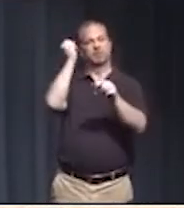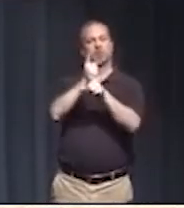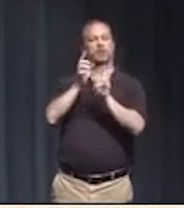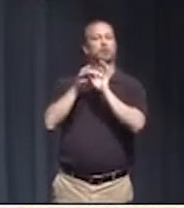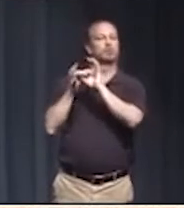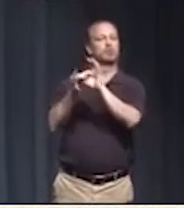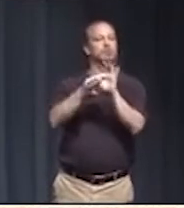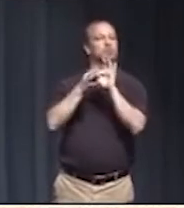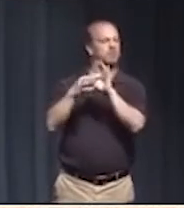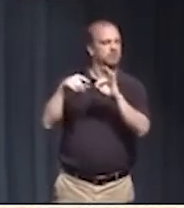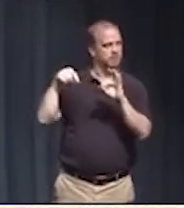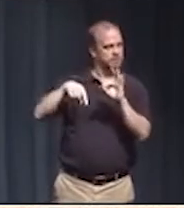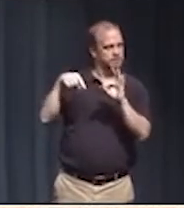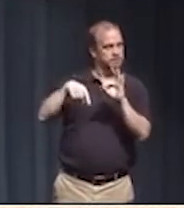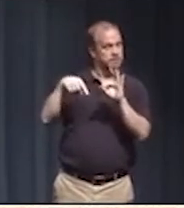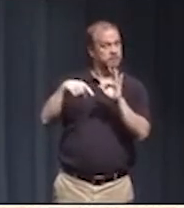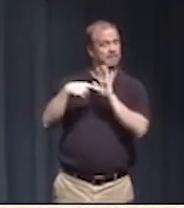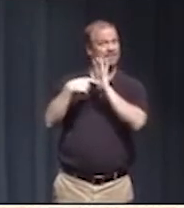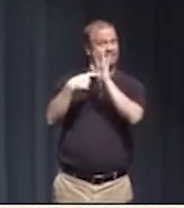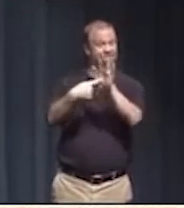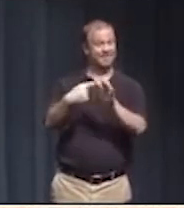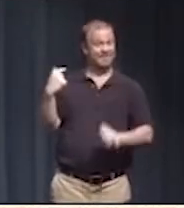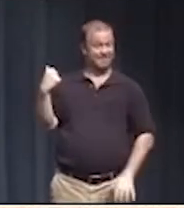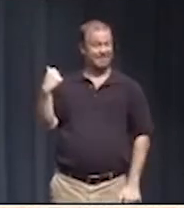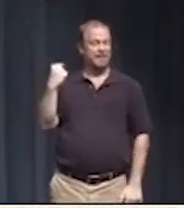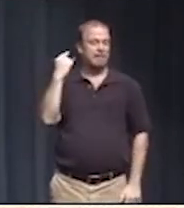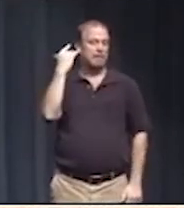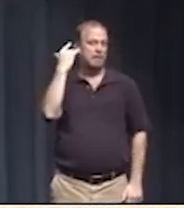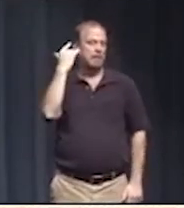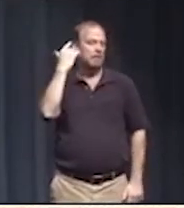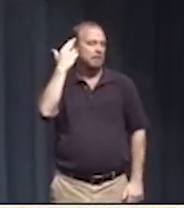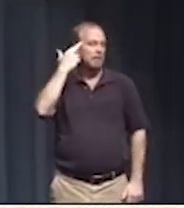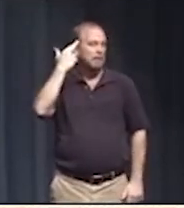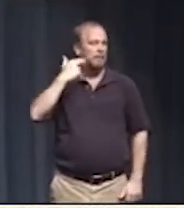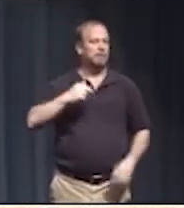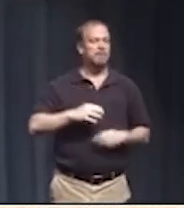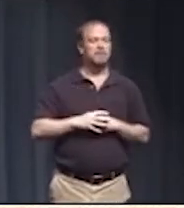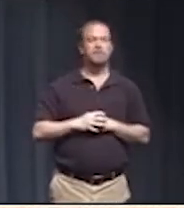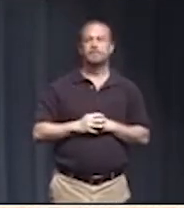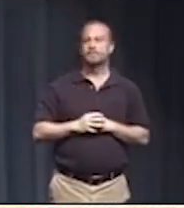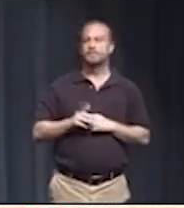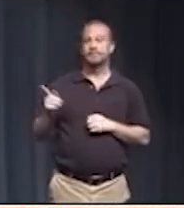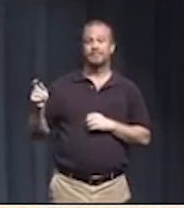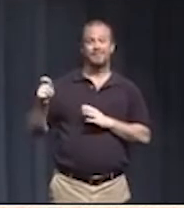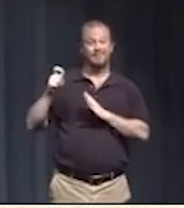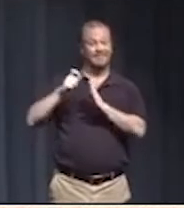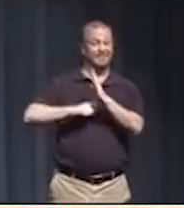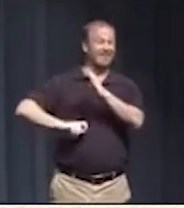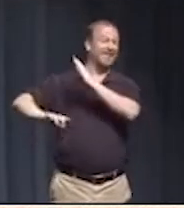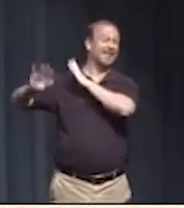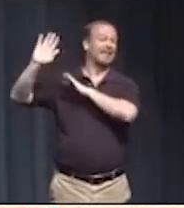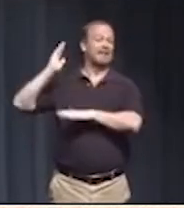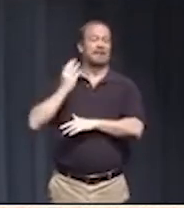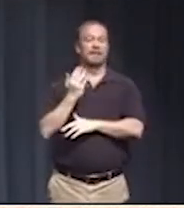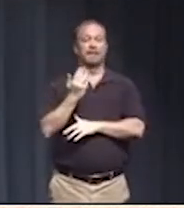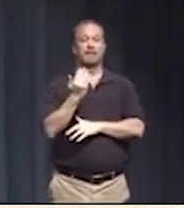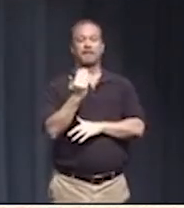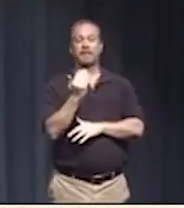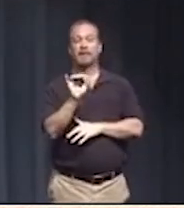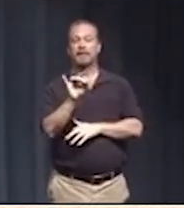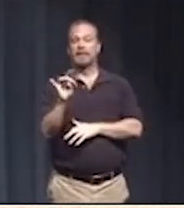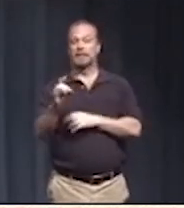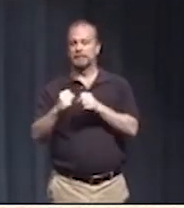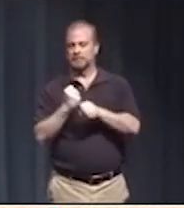brothers. Now, I'm showing you this for a reason. Yes, it was written around 1588.